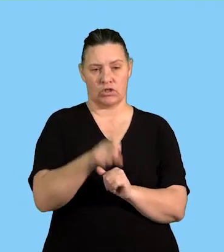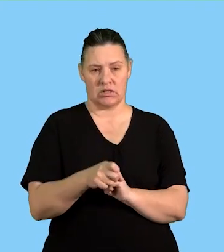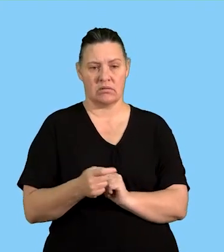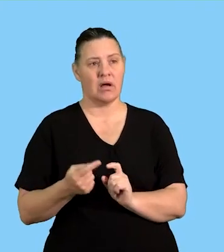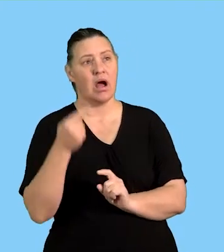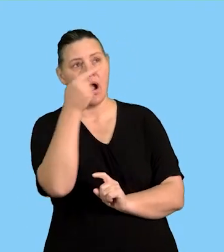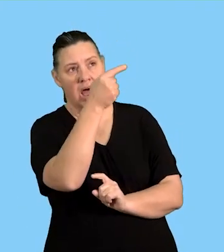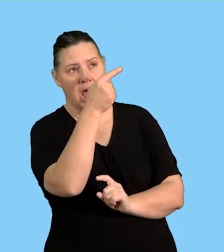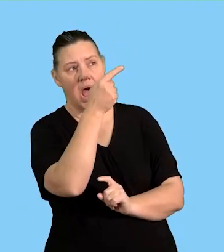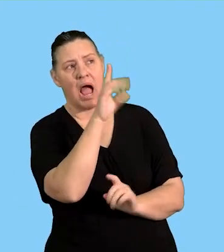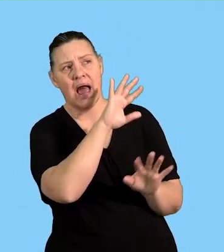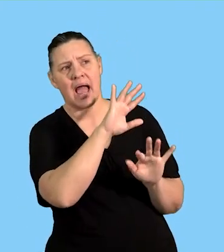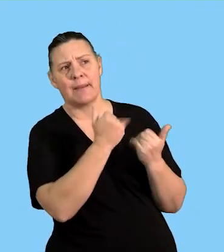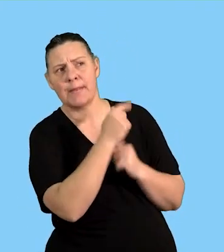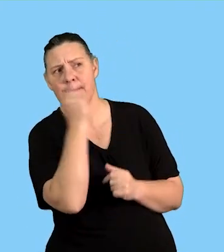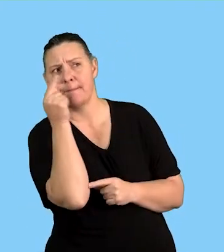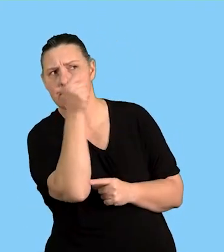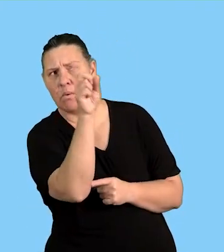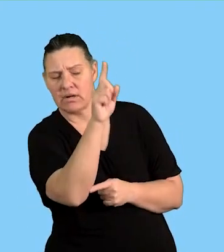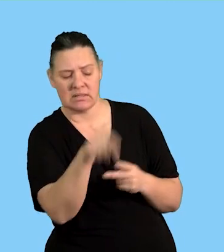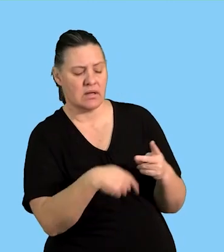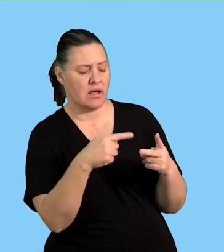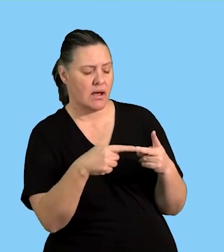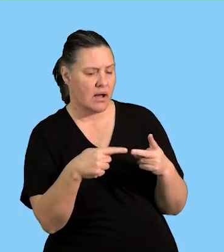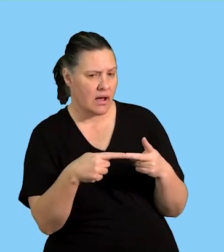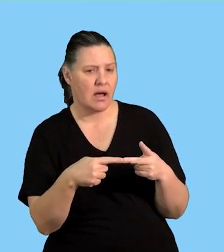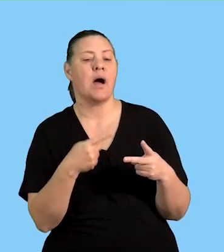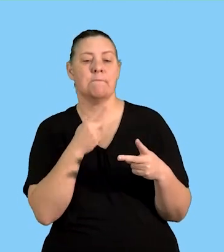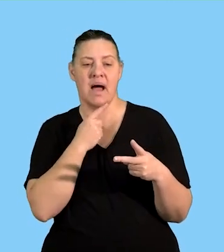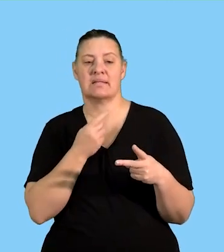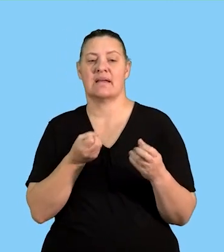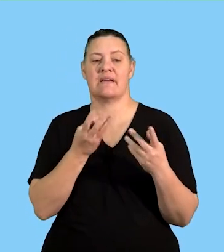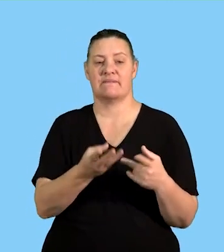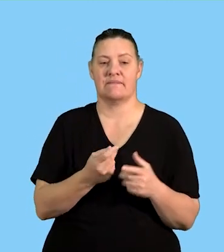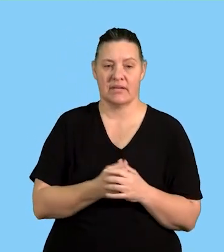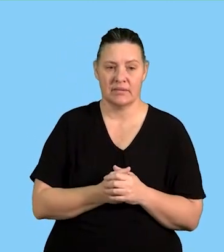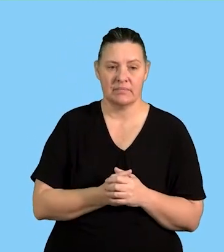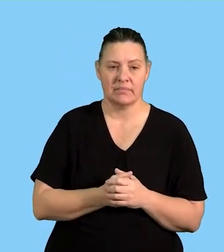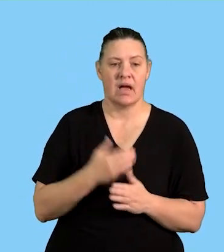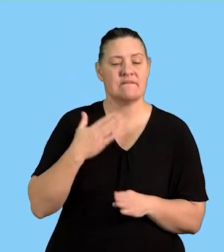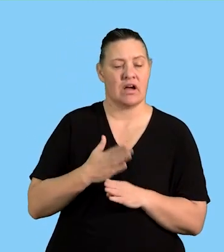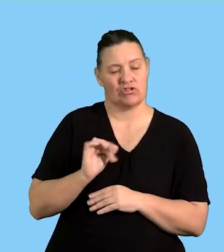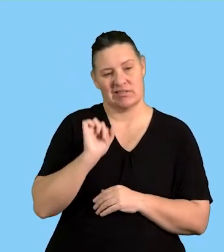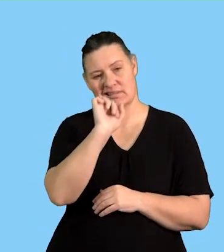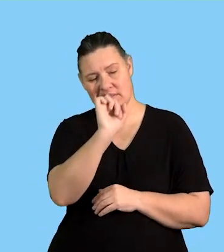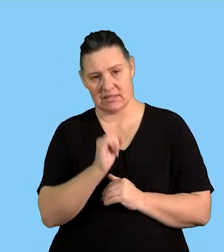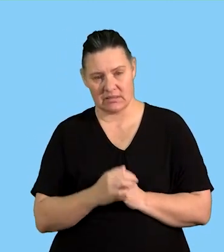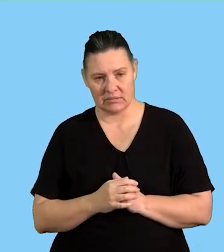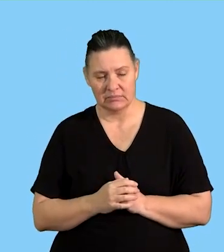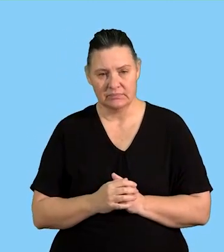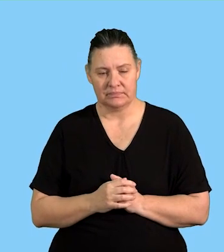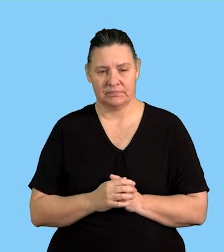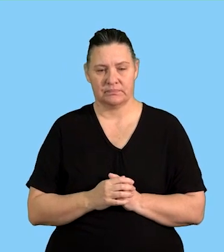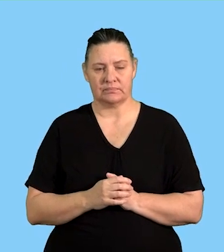follow-on question to say, what is key is that you make sure that you get your question 1 to be correct so that you provide the